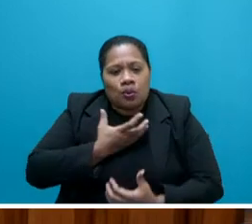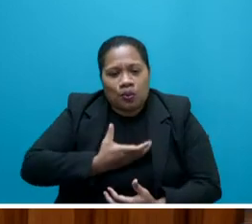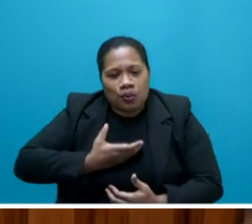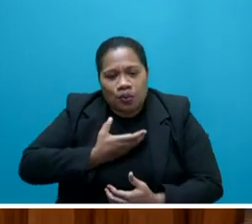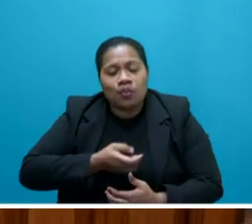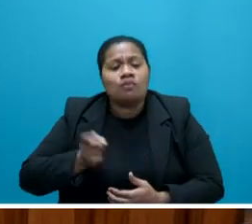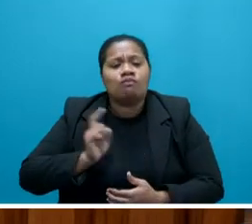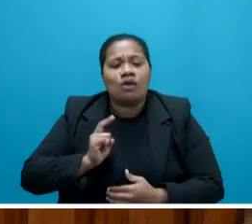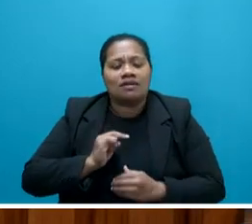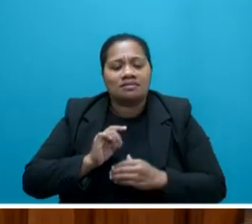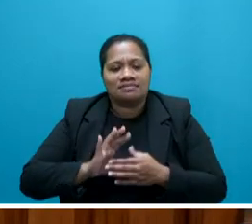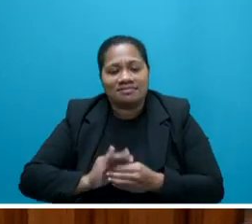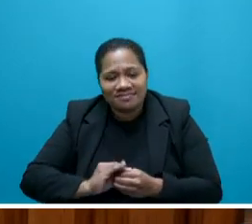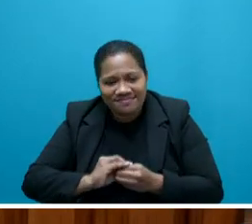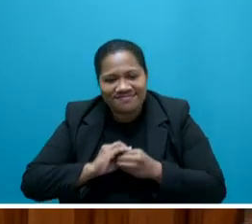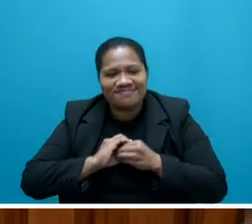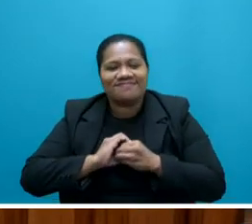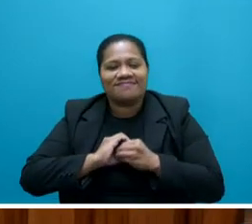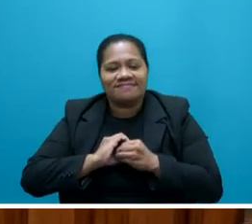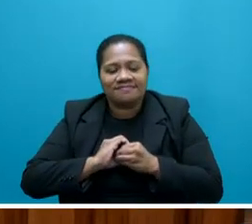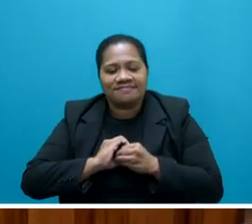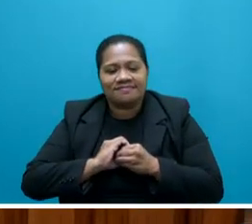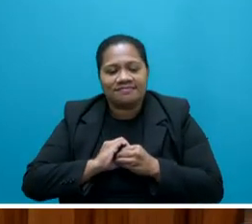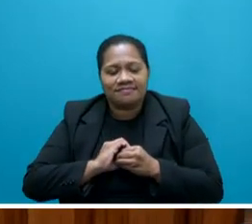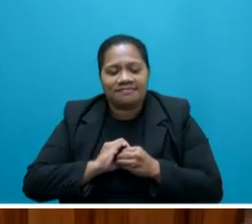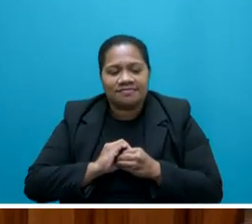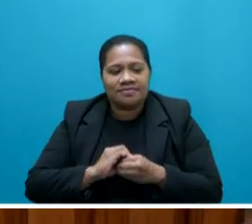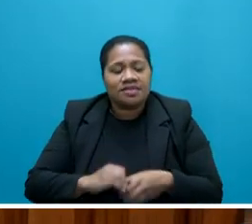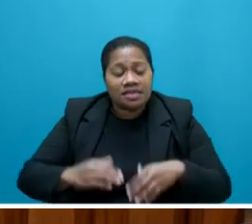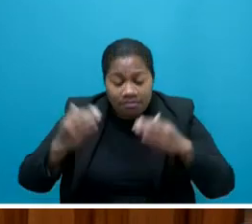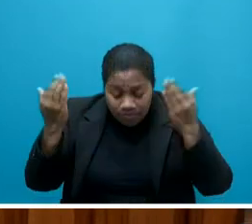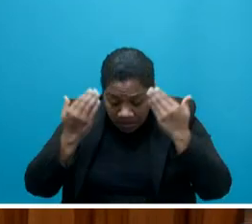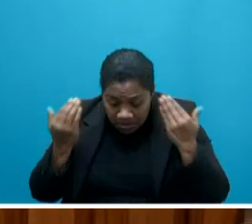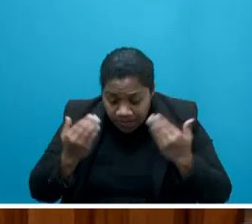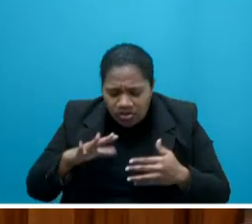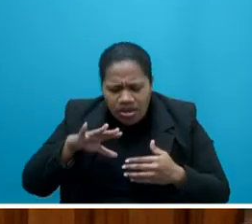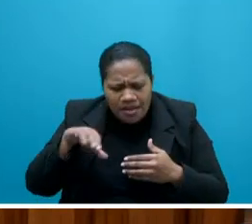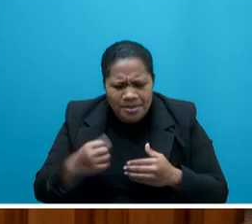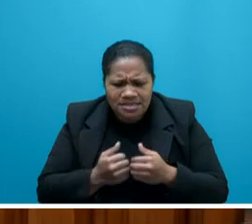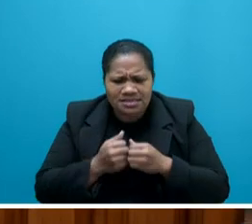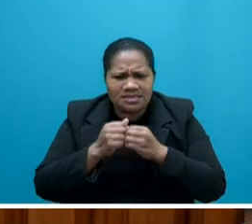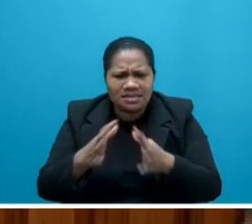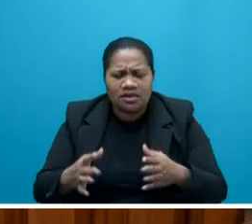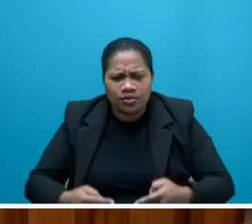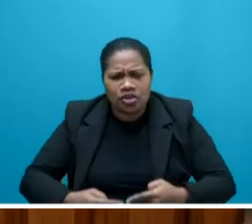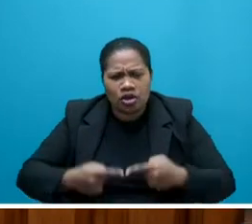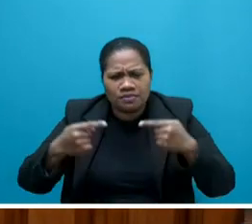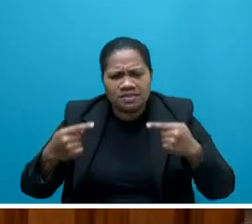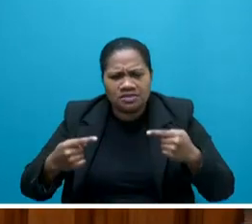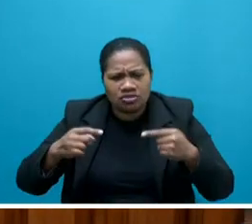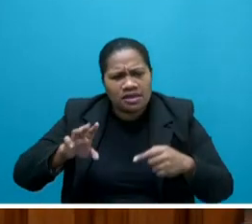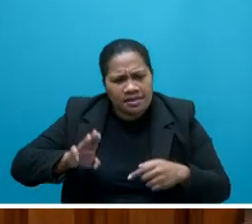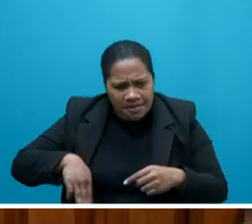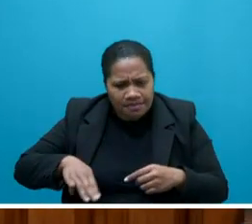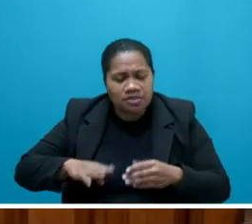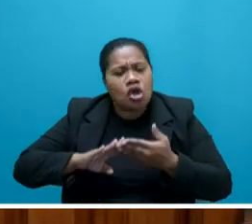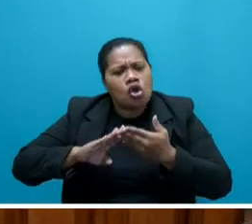year. That inclusivity, Mr. Speaker, sir, must begin with opposition members,